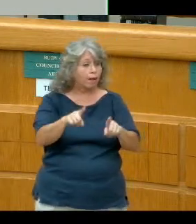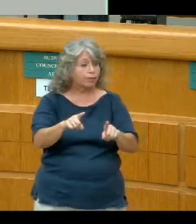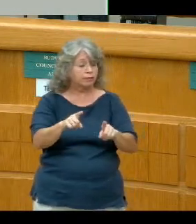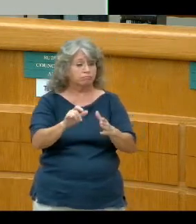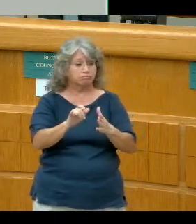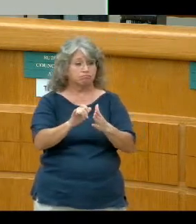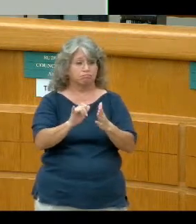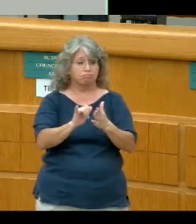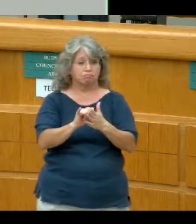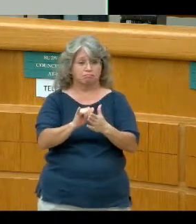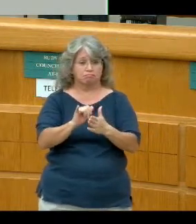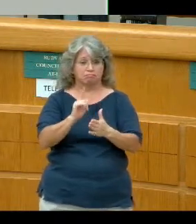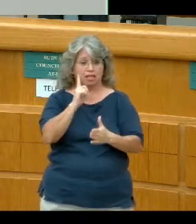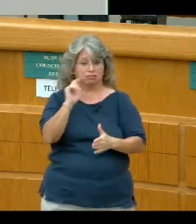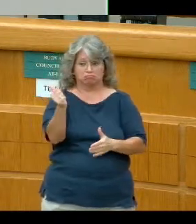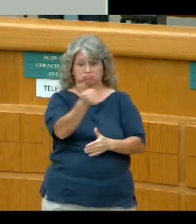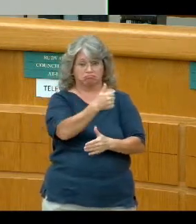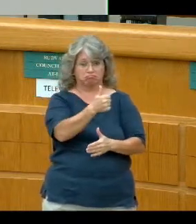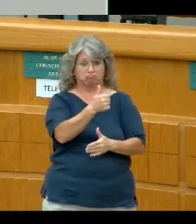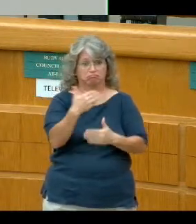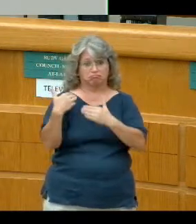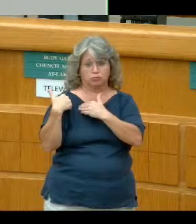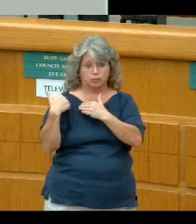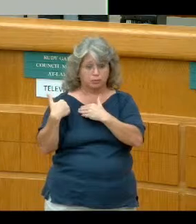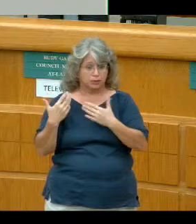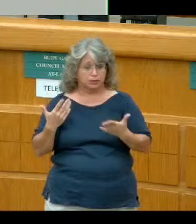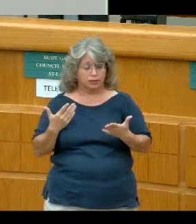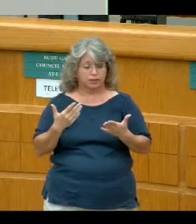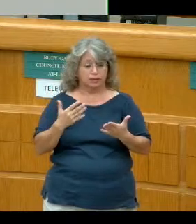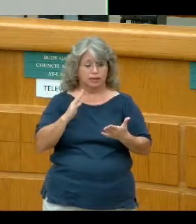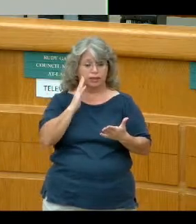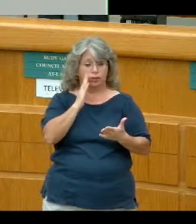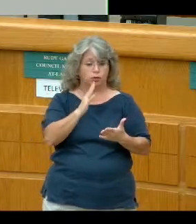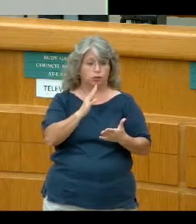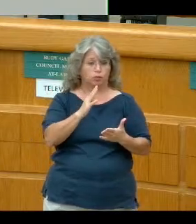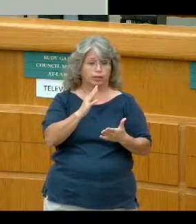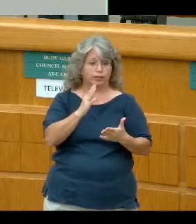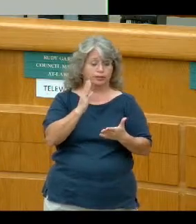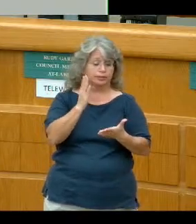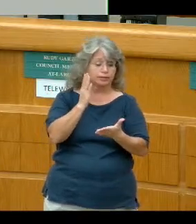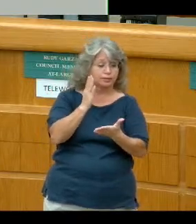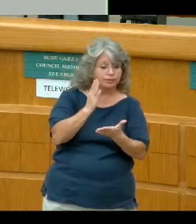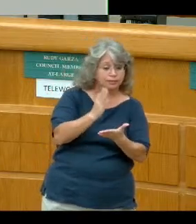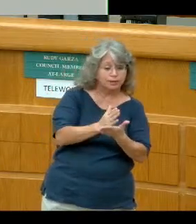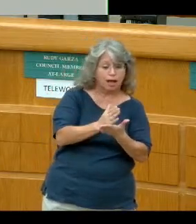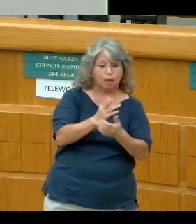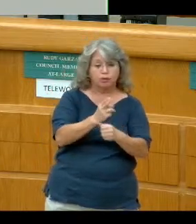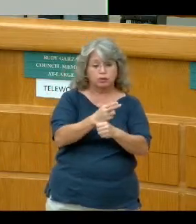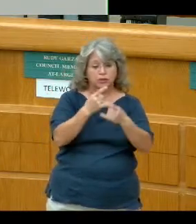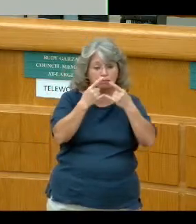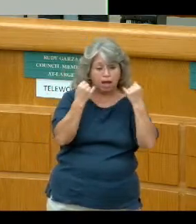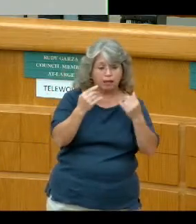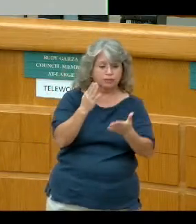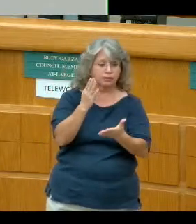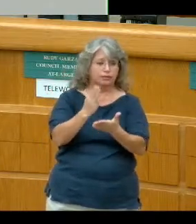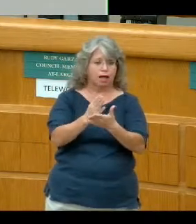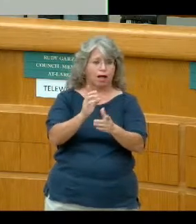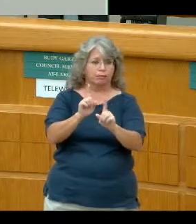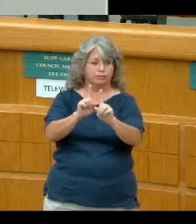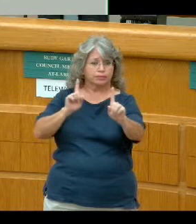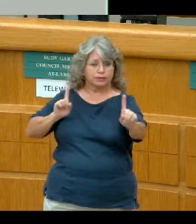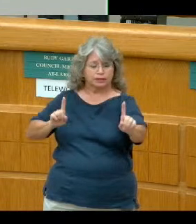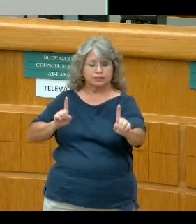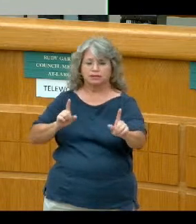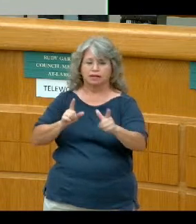to us. If we stop wearing masks, if we stop social distancing, if we just go back to the way things used to be, get ready for